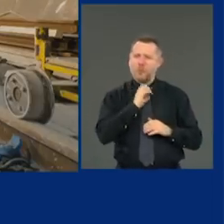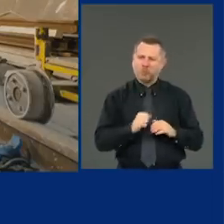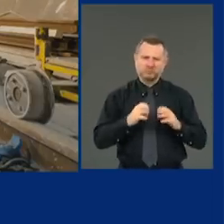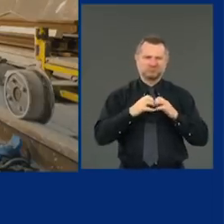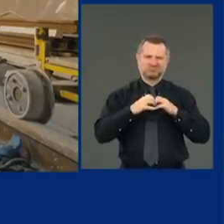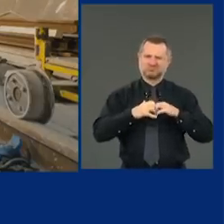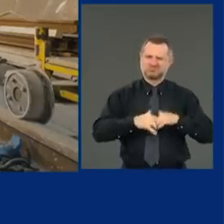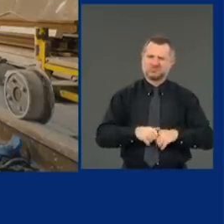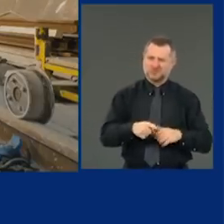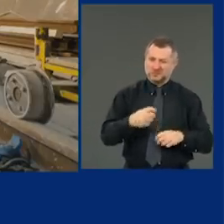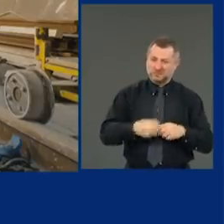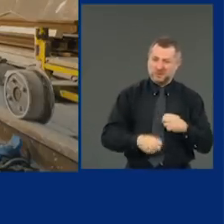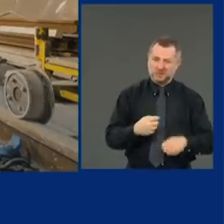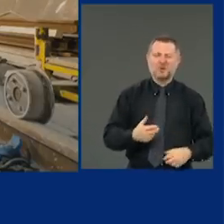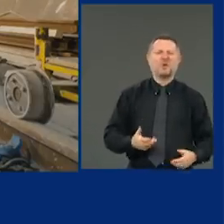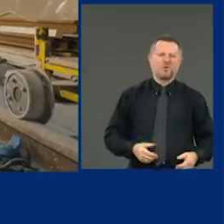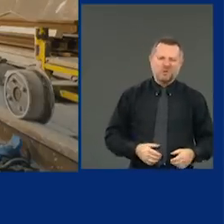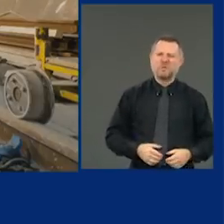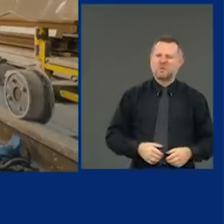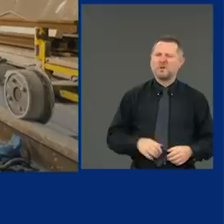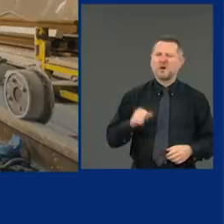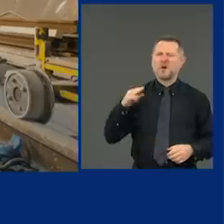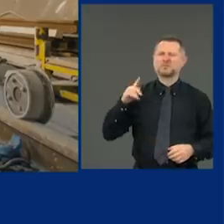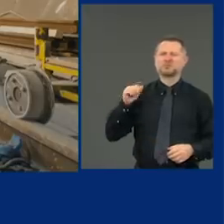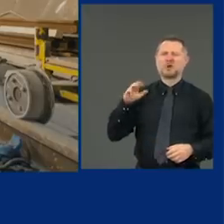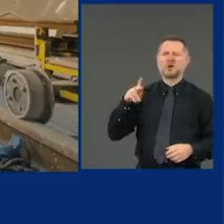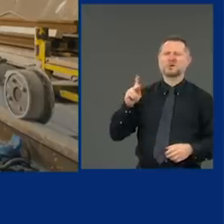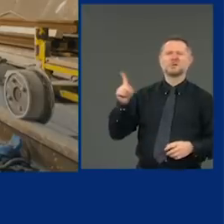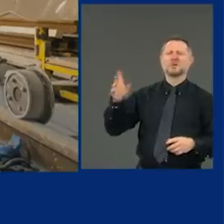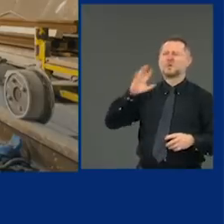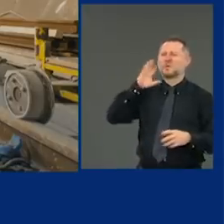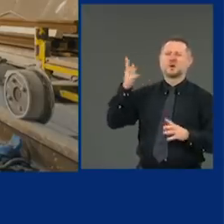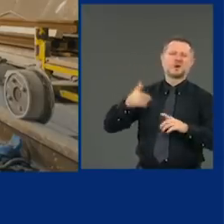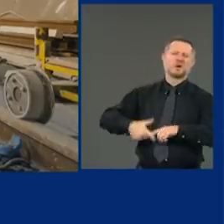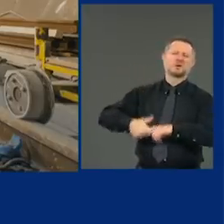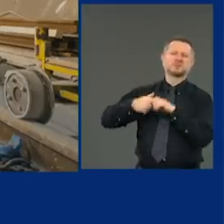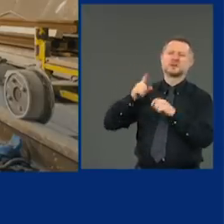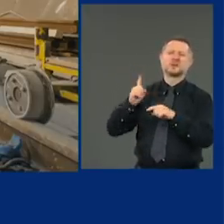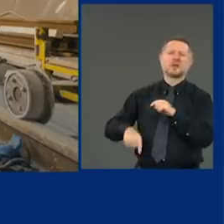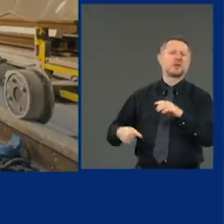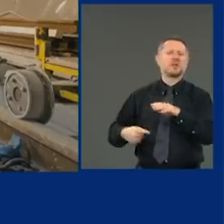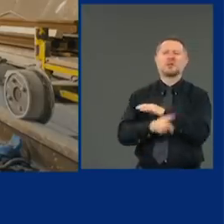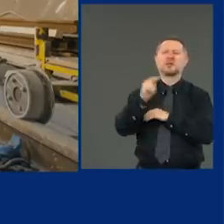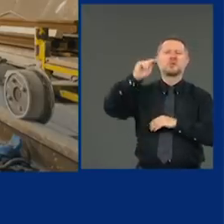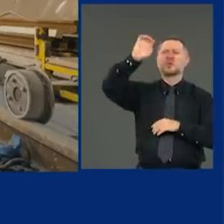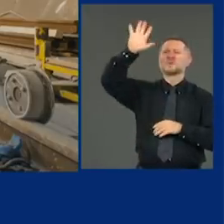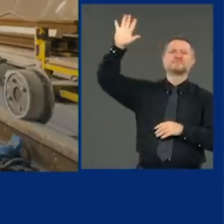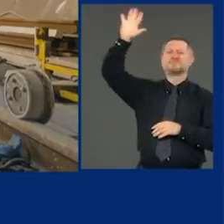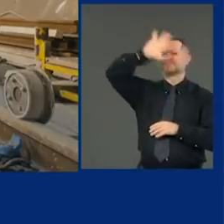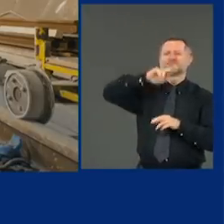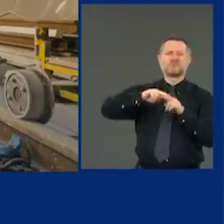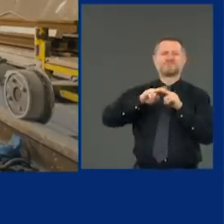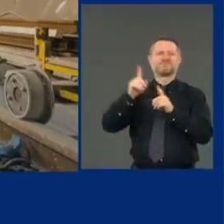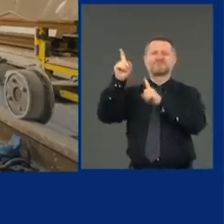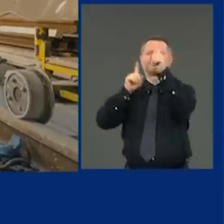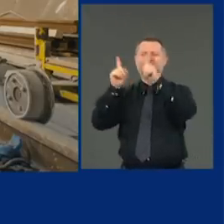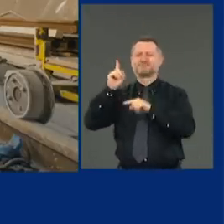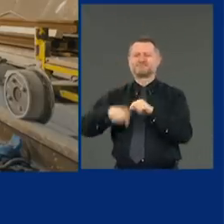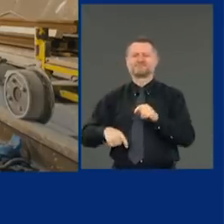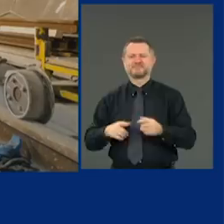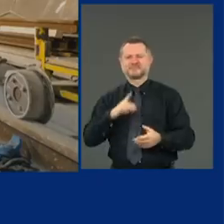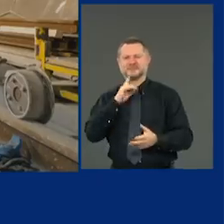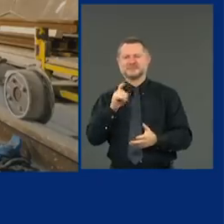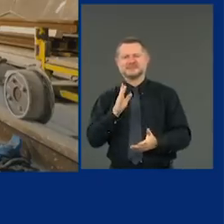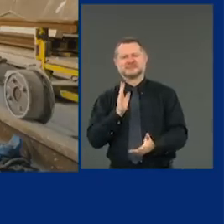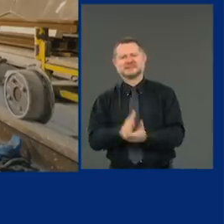literally stop Amtrak travel to the entire Northeast. Let's stop the